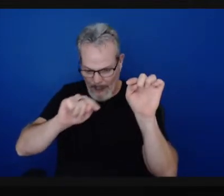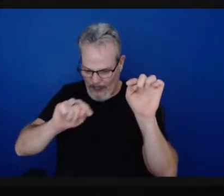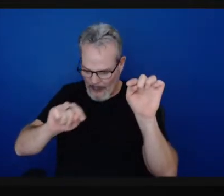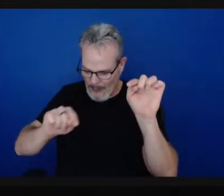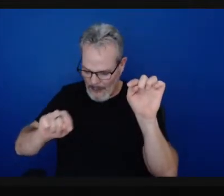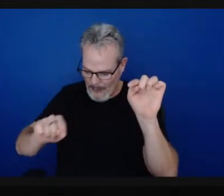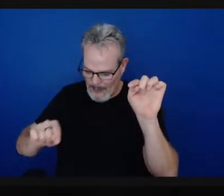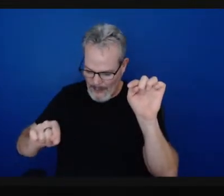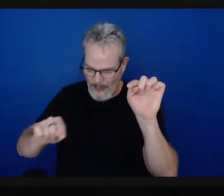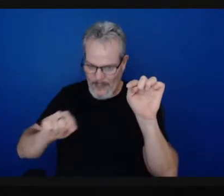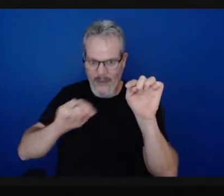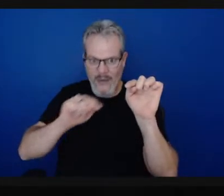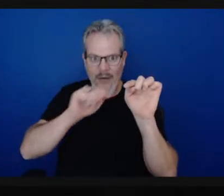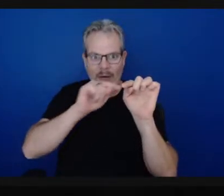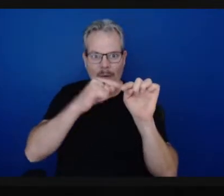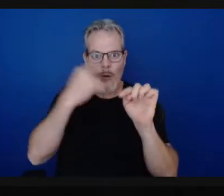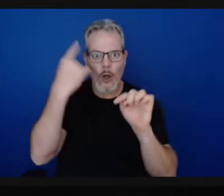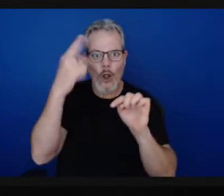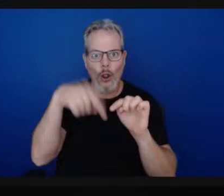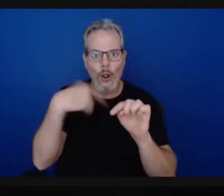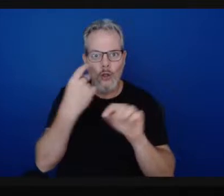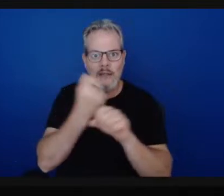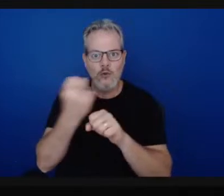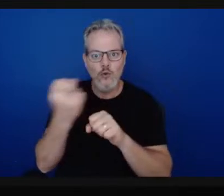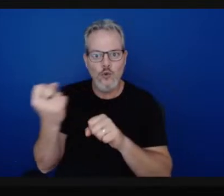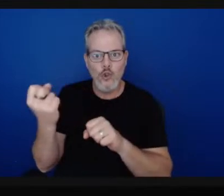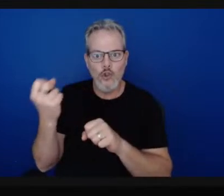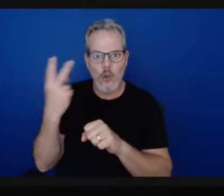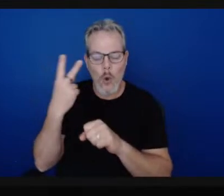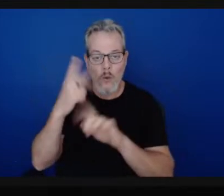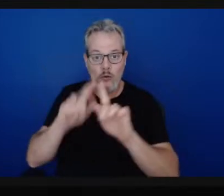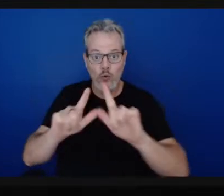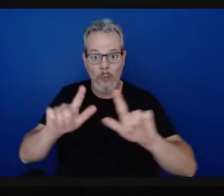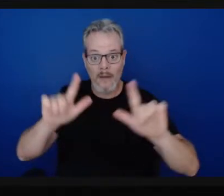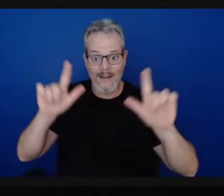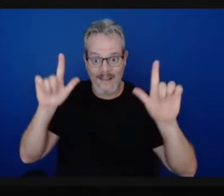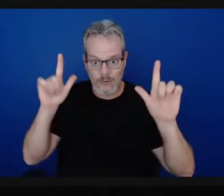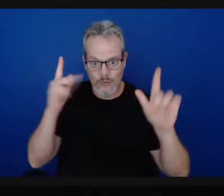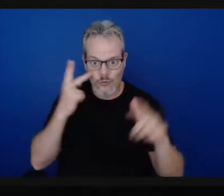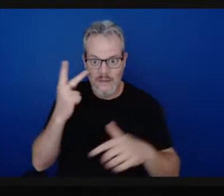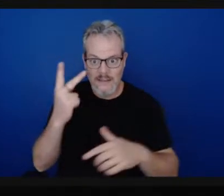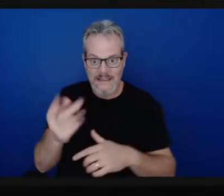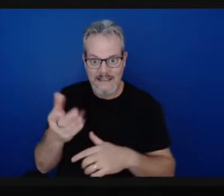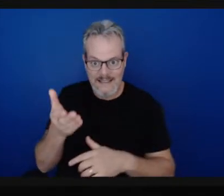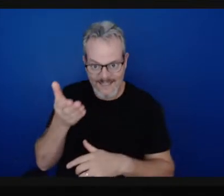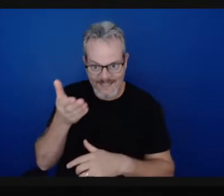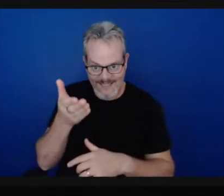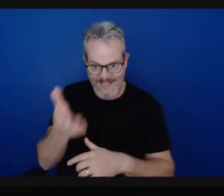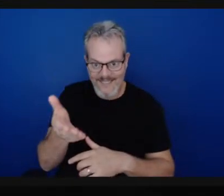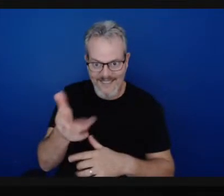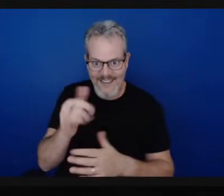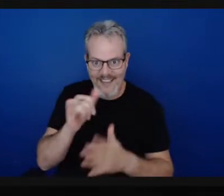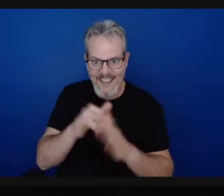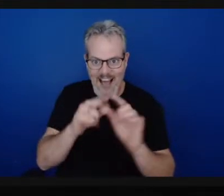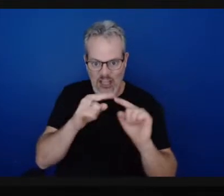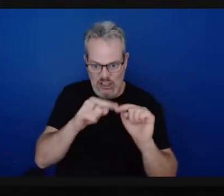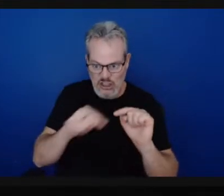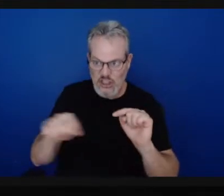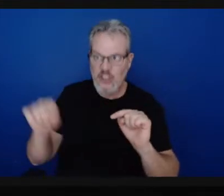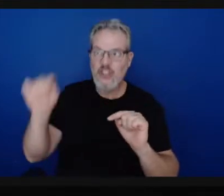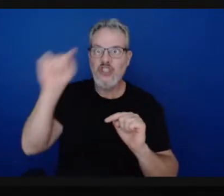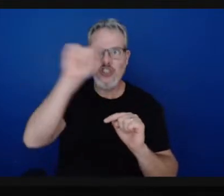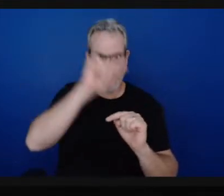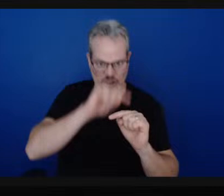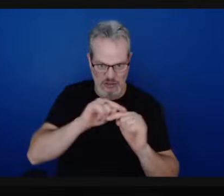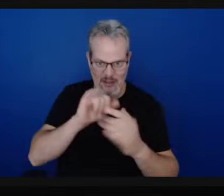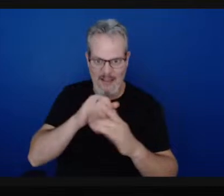looks. I'll zoom it in so you can tell. There it is. This diffuse area is the crater itself. So we're looking